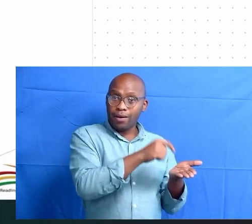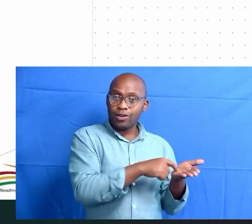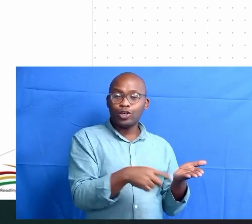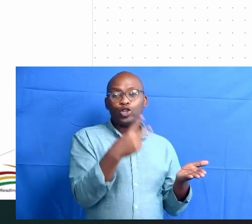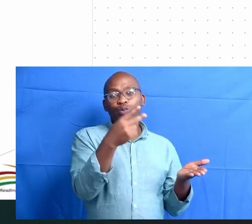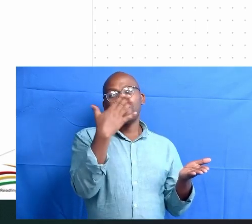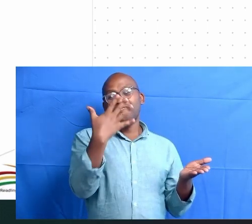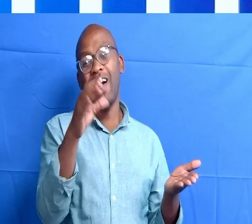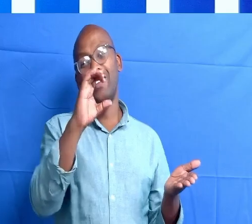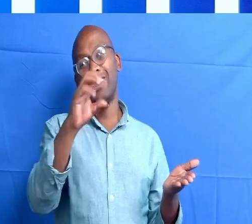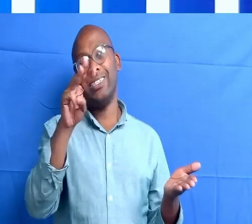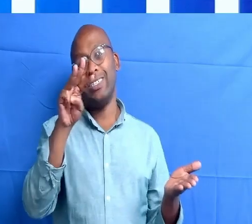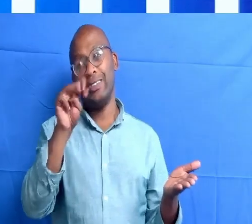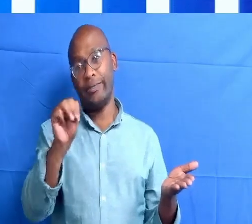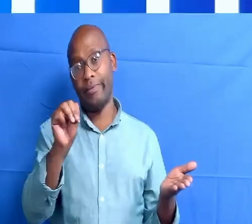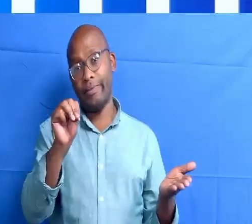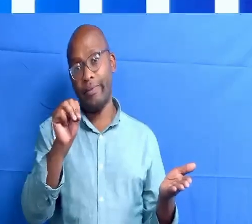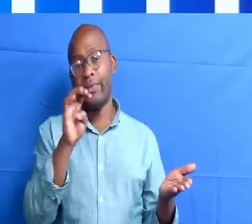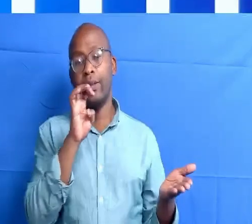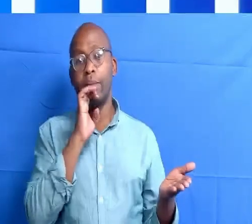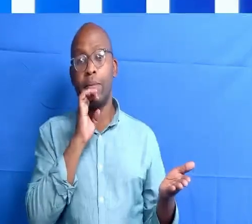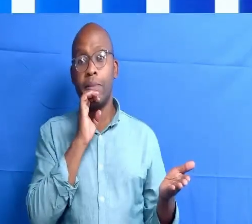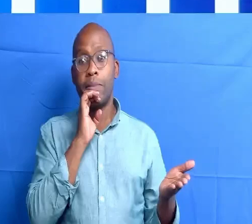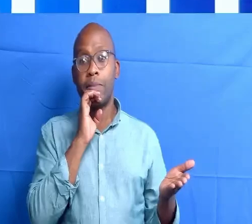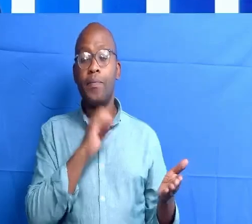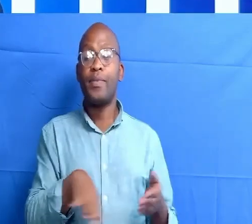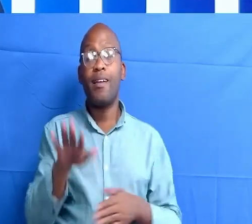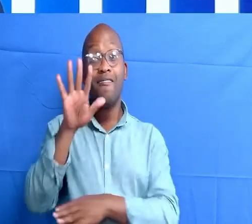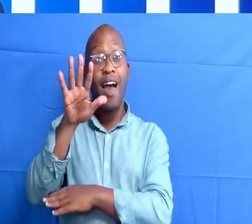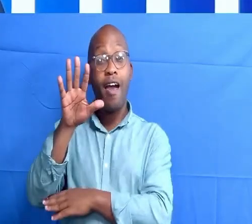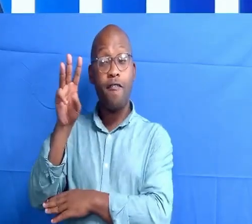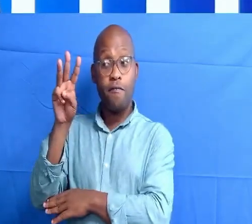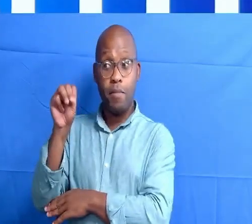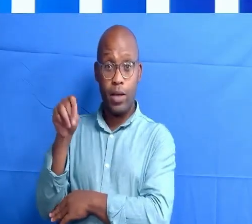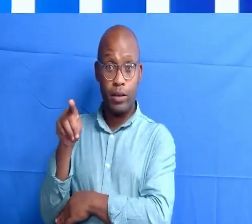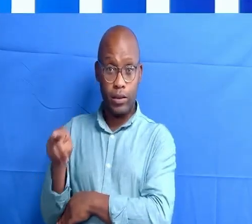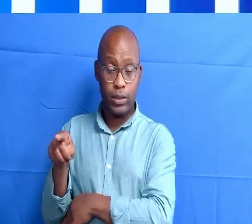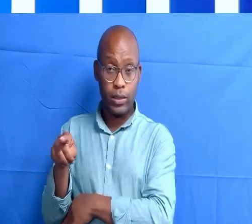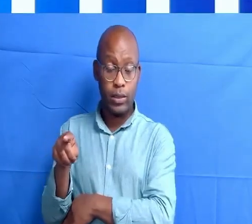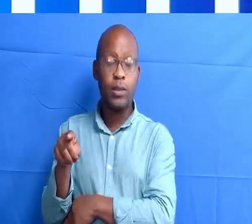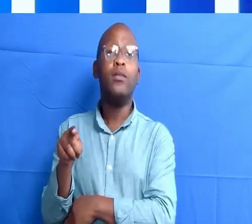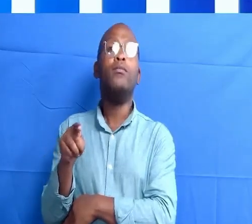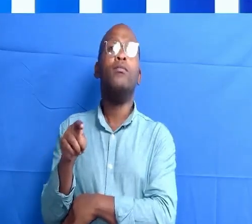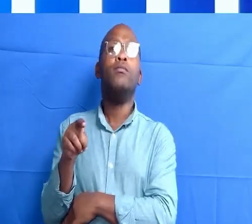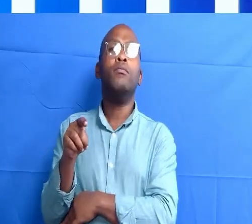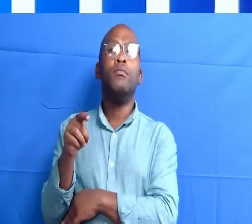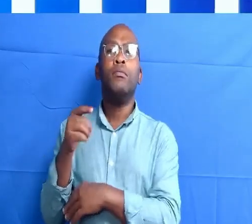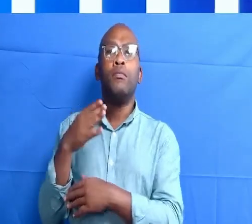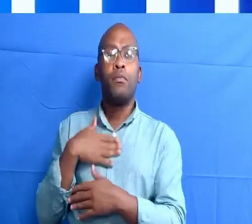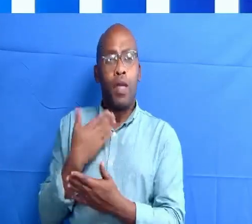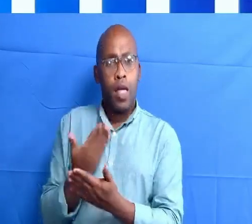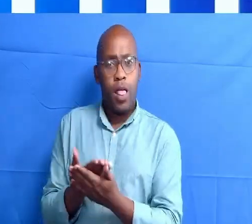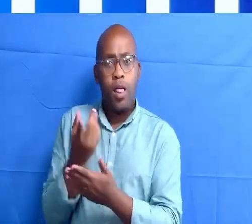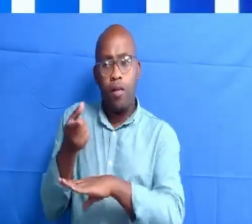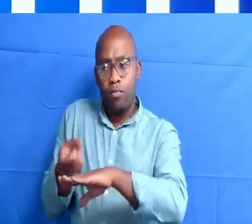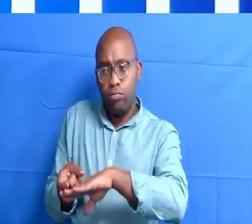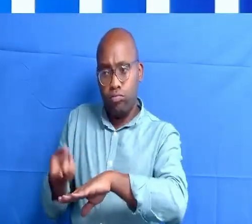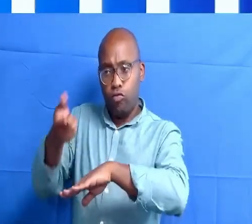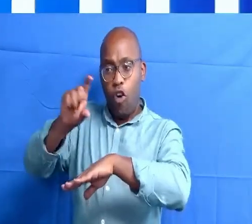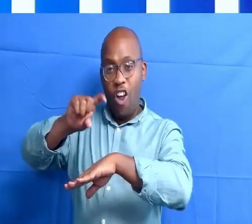centimeters. You can see that 5 meters, if I can convert this 5 meters, it will go